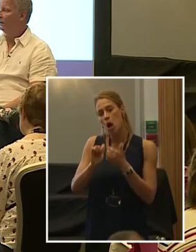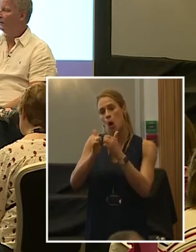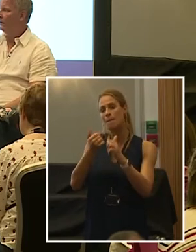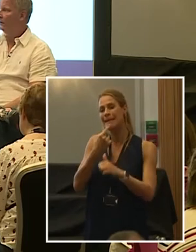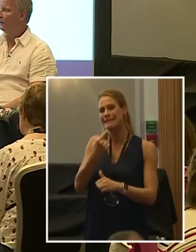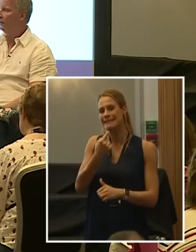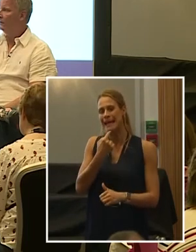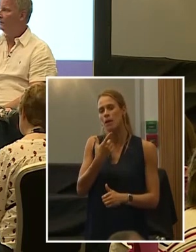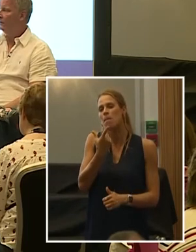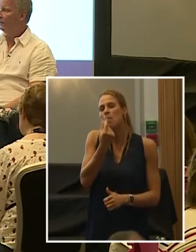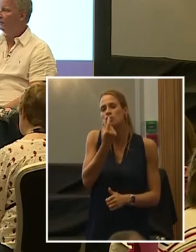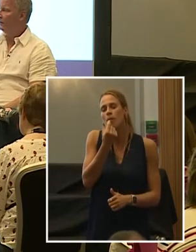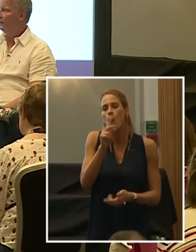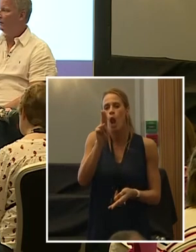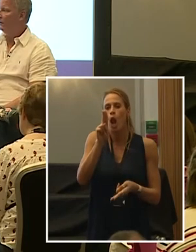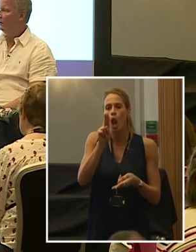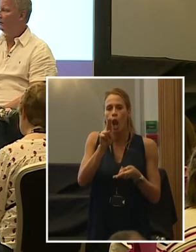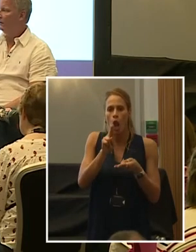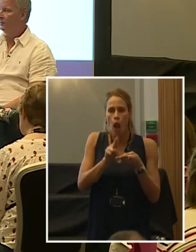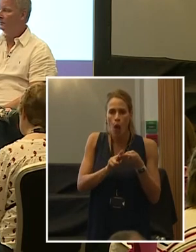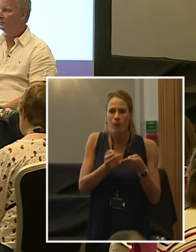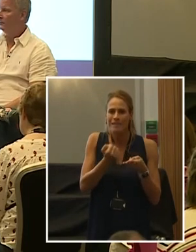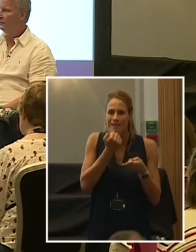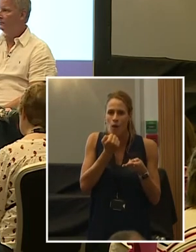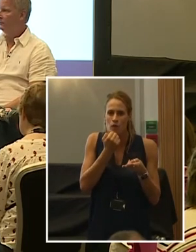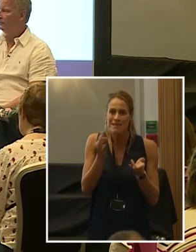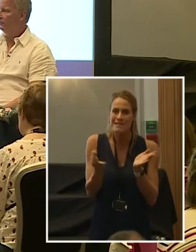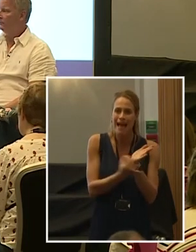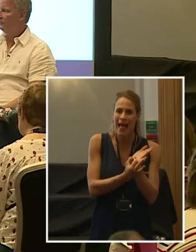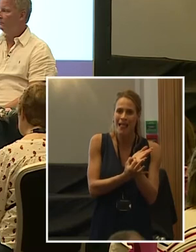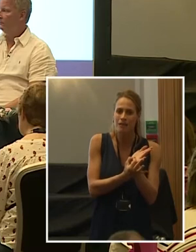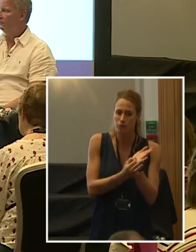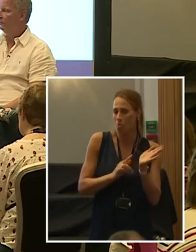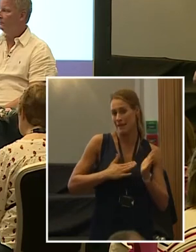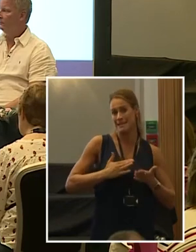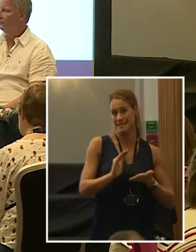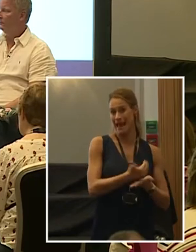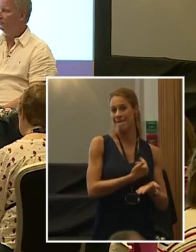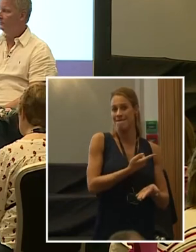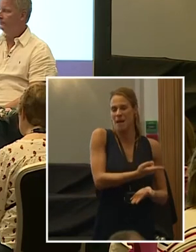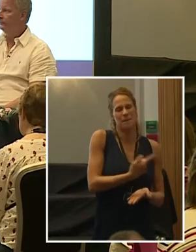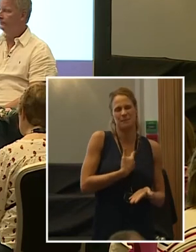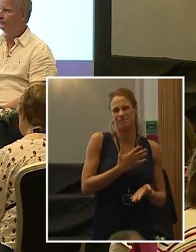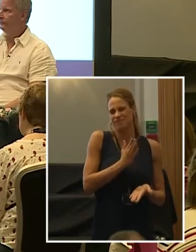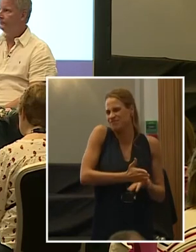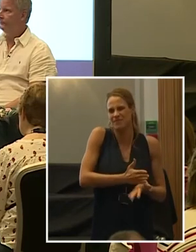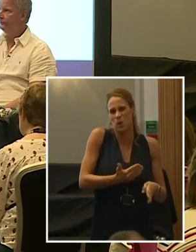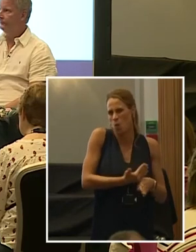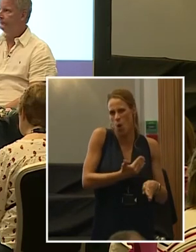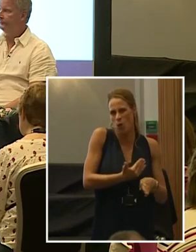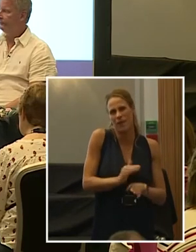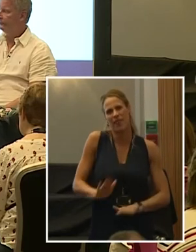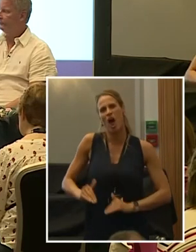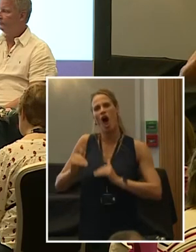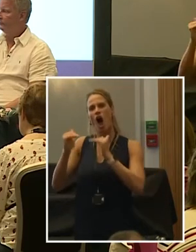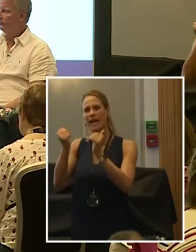lower dose of the cells didn't appear to have the same safety issues, but potentially wasn't working as effectively as the higher dose.